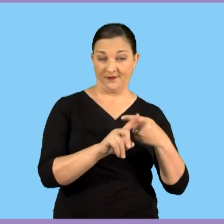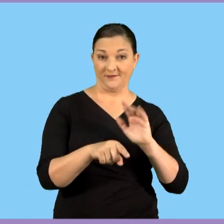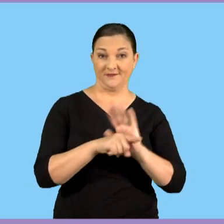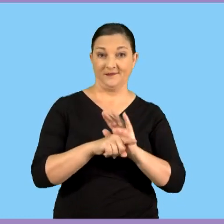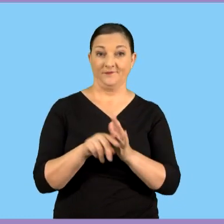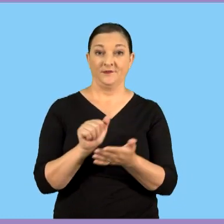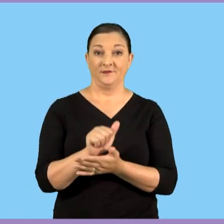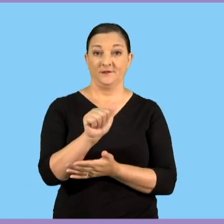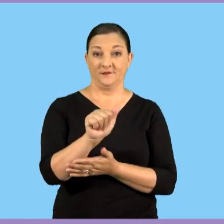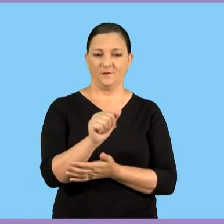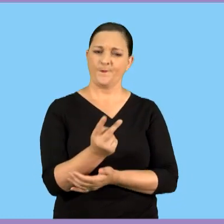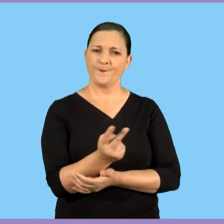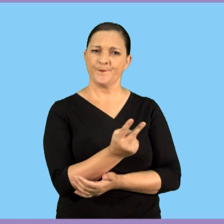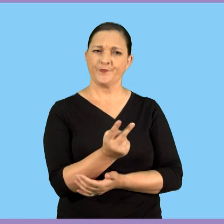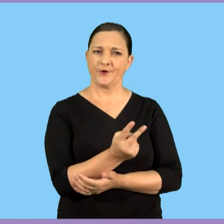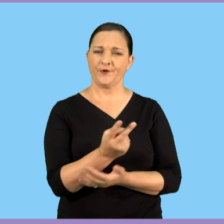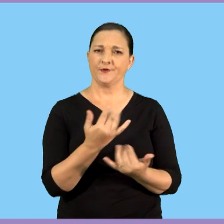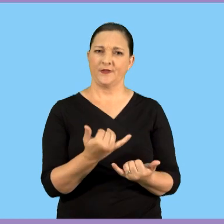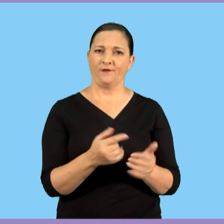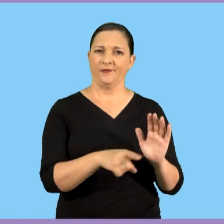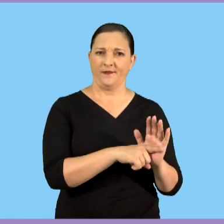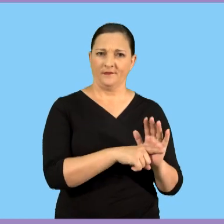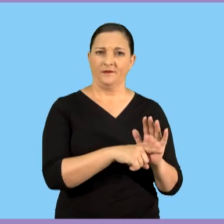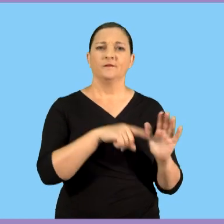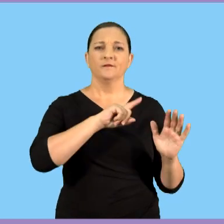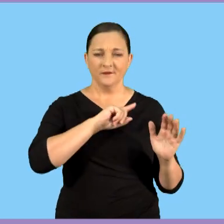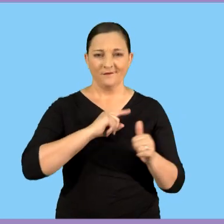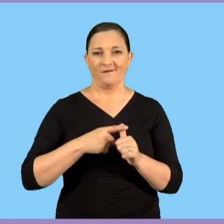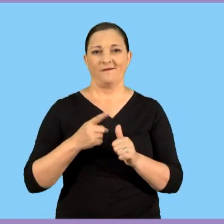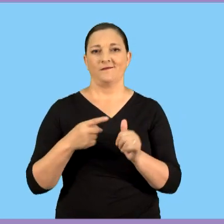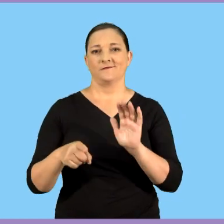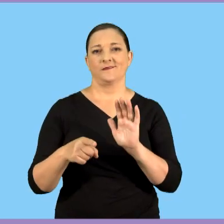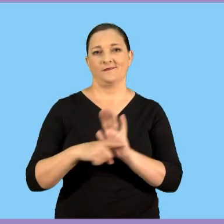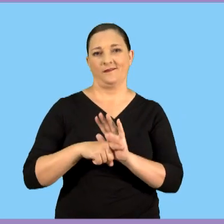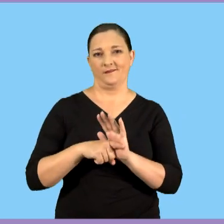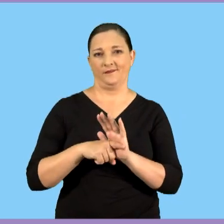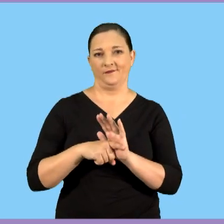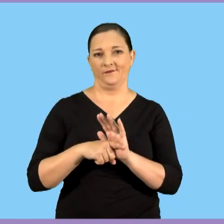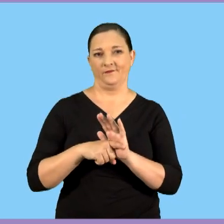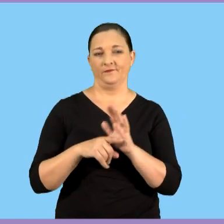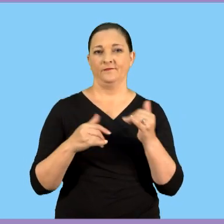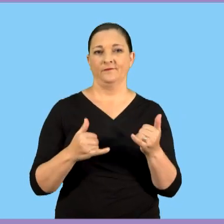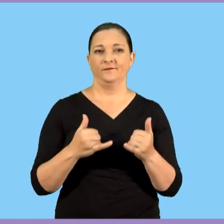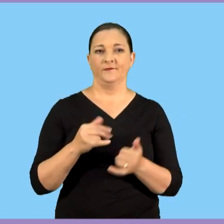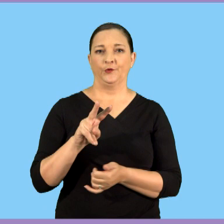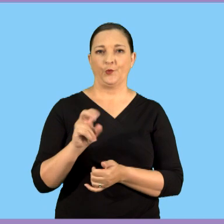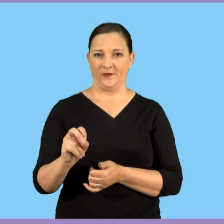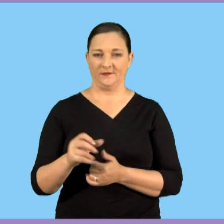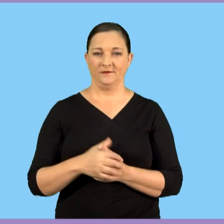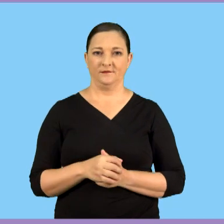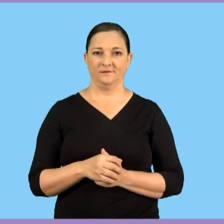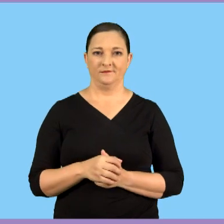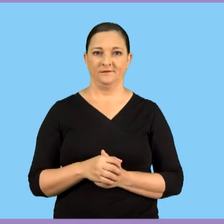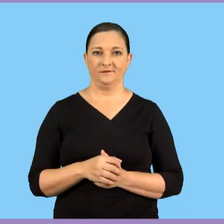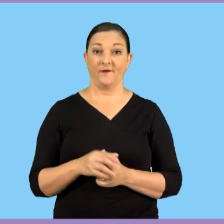16. Both of them are negative, so my answer is going to be negative, and I just add those two natural numbers, which is going to be